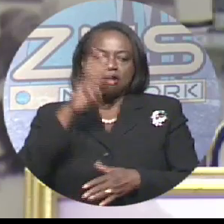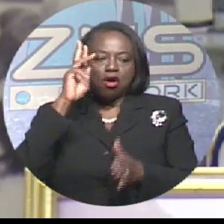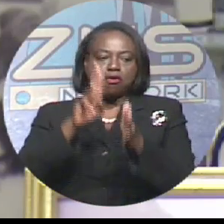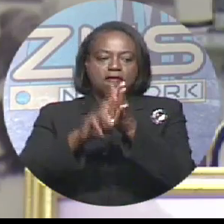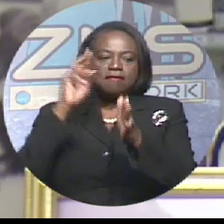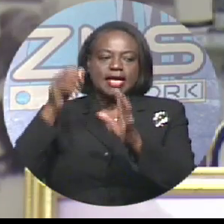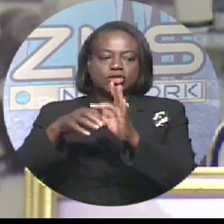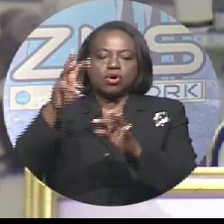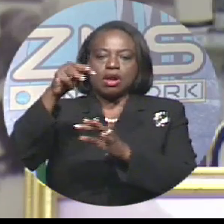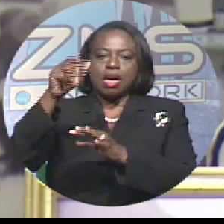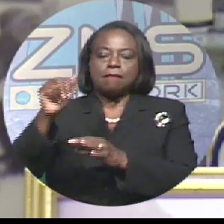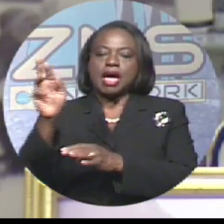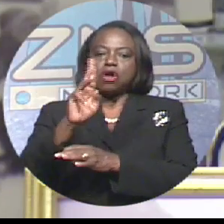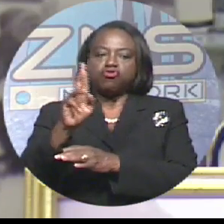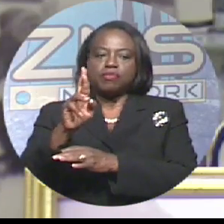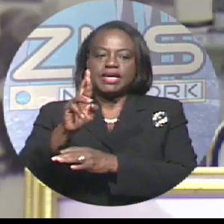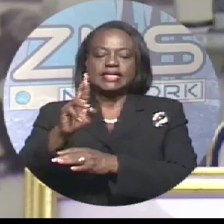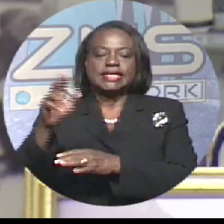legacy.